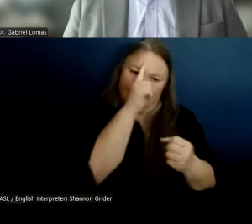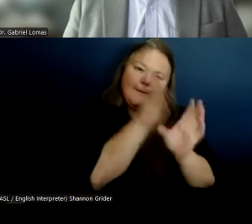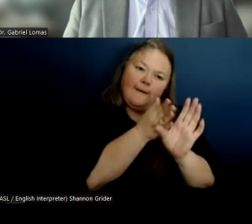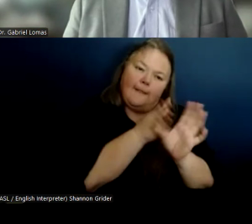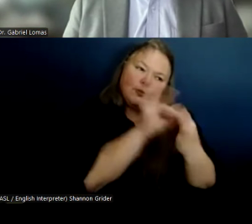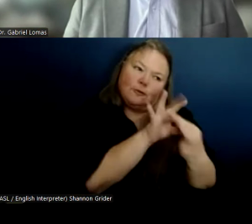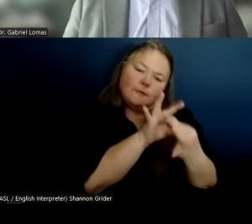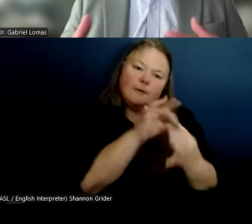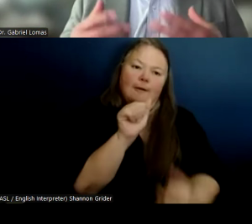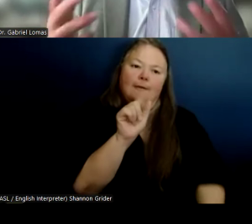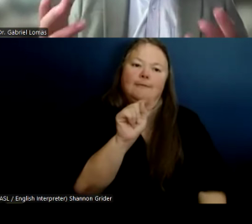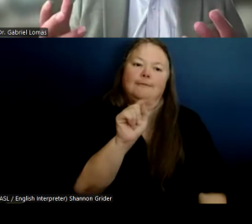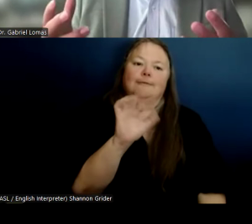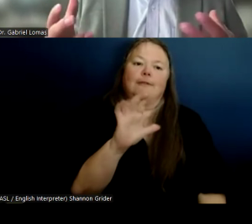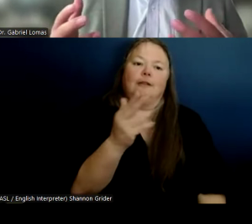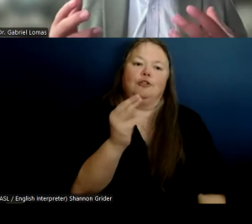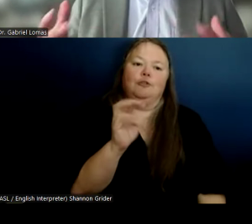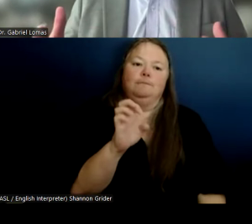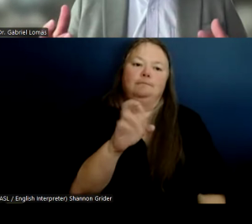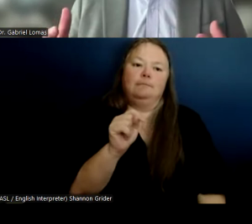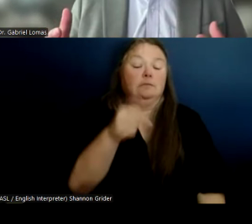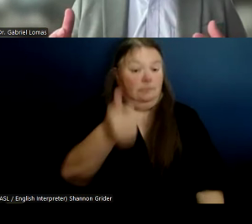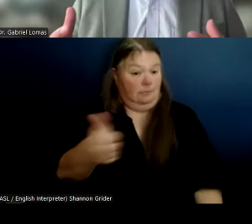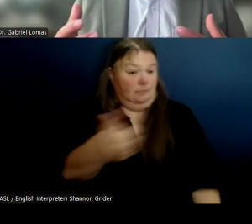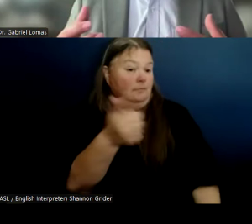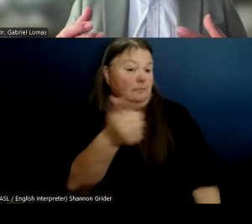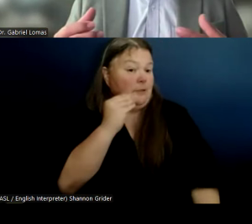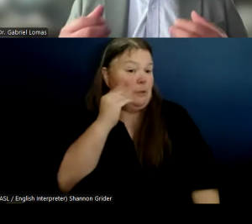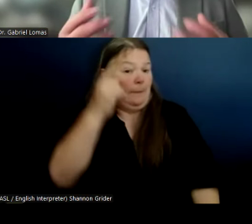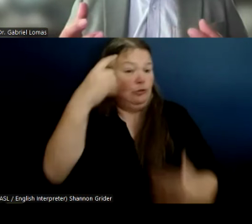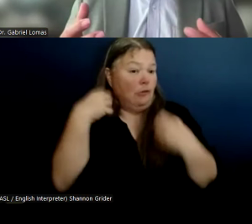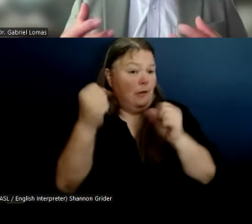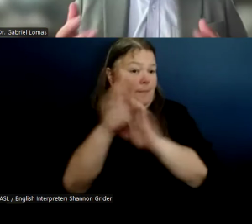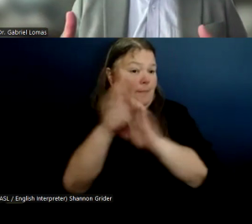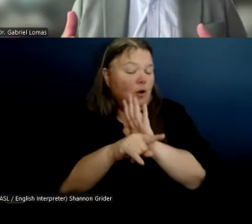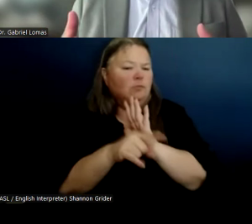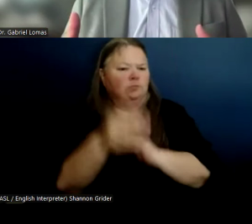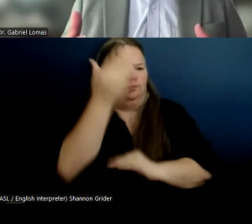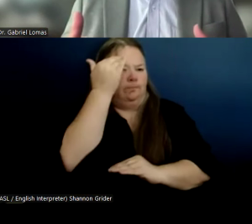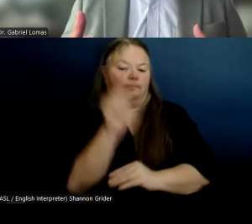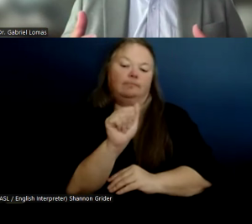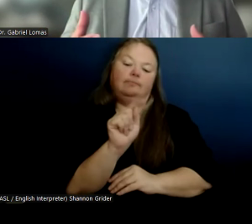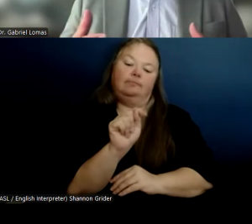research on attachment. So if you have a mental health background, you're probably familiar with that terminology, that attachment is really key